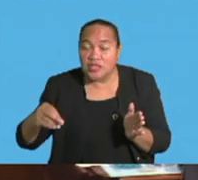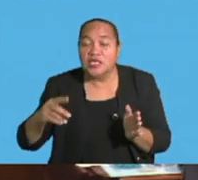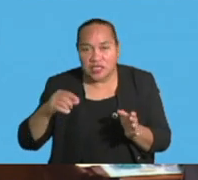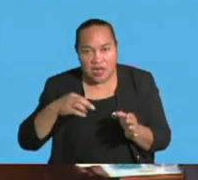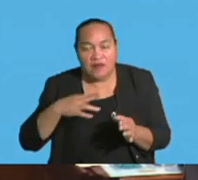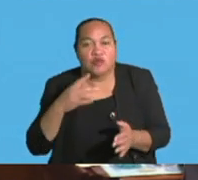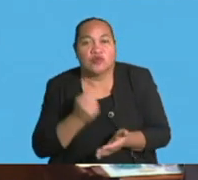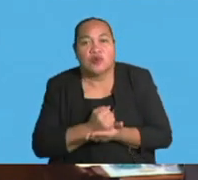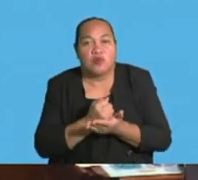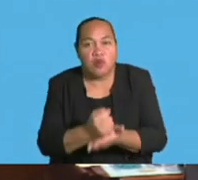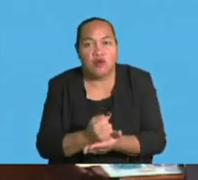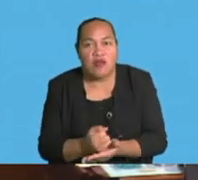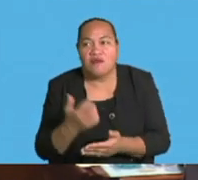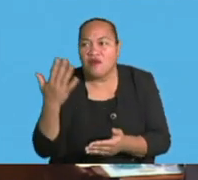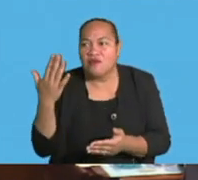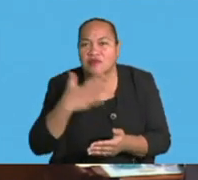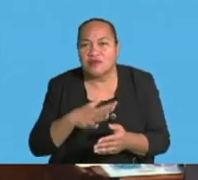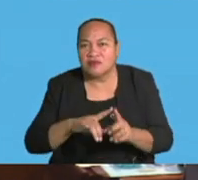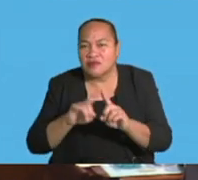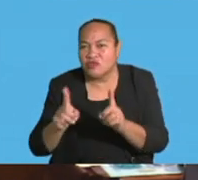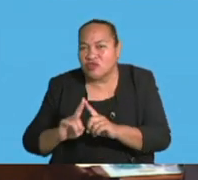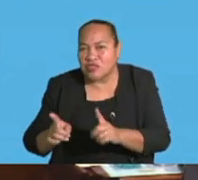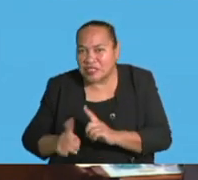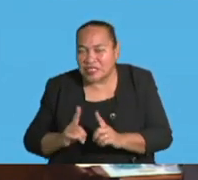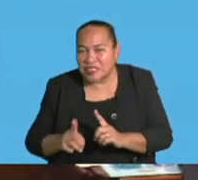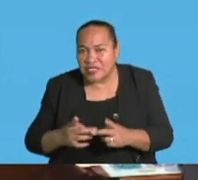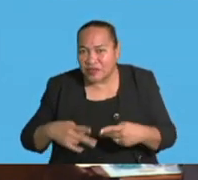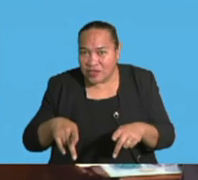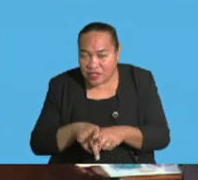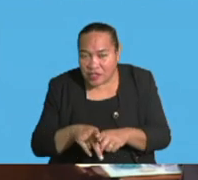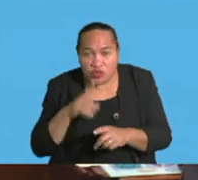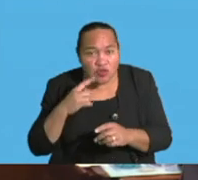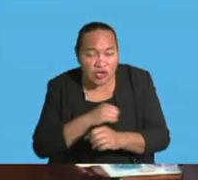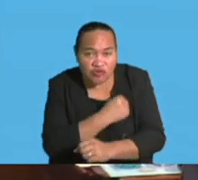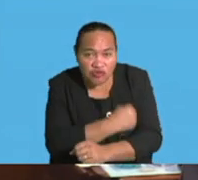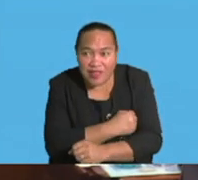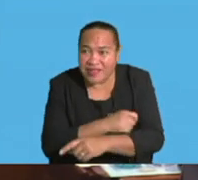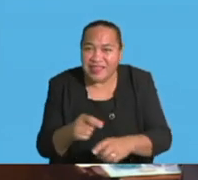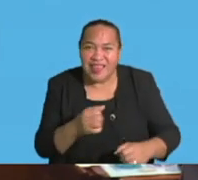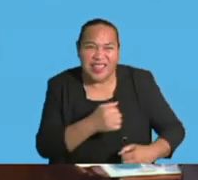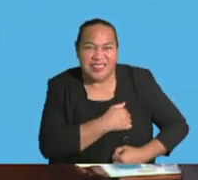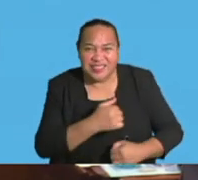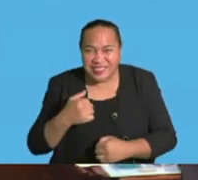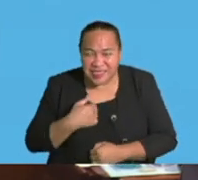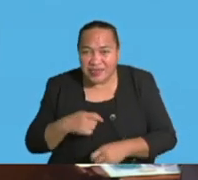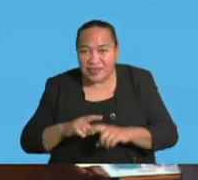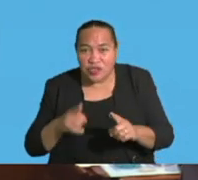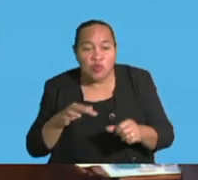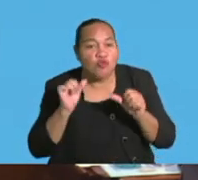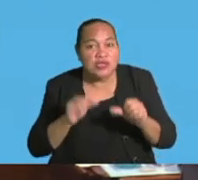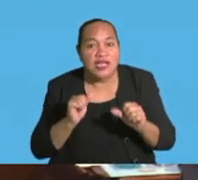supporting 5 fundamental pillars of modernity, which are strengthening law and order, protecting our natural